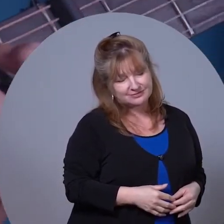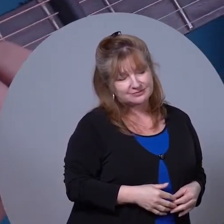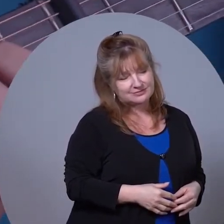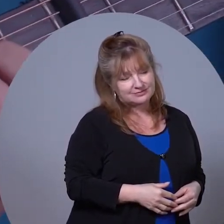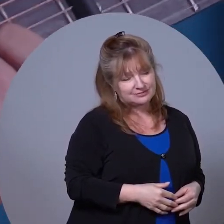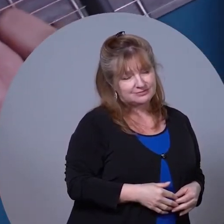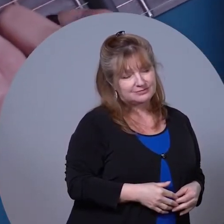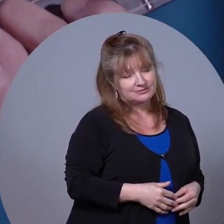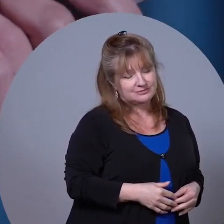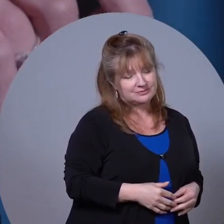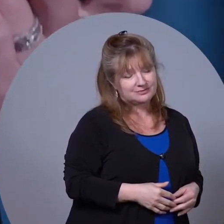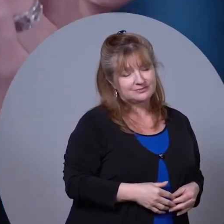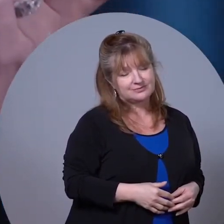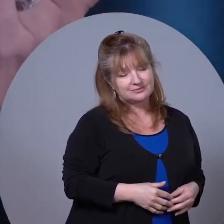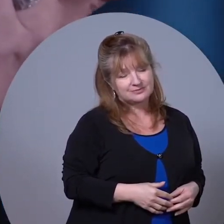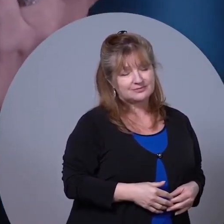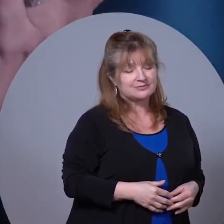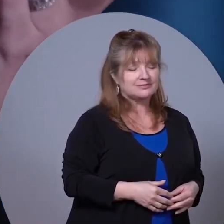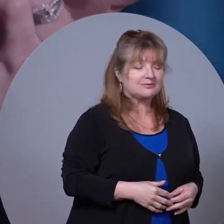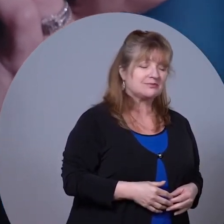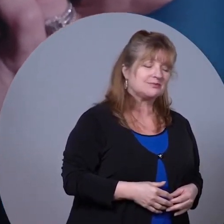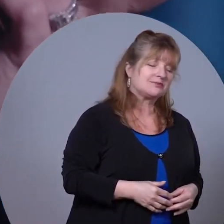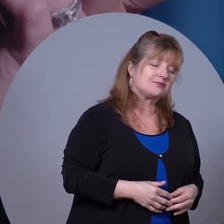My fiddle and bow